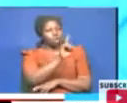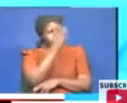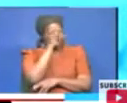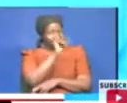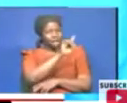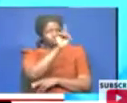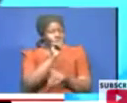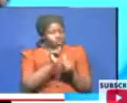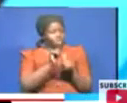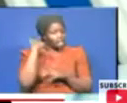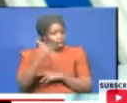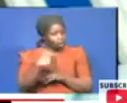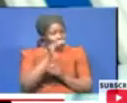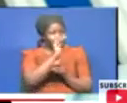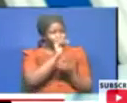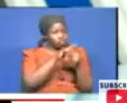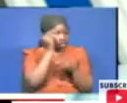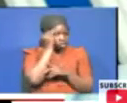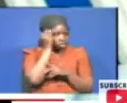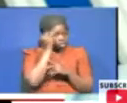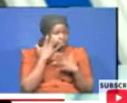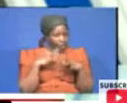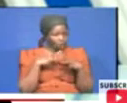I always ask education. You